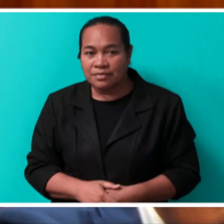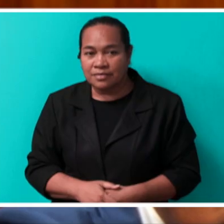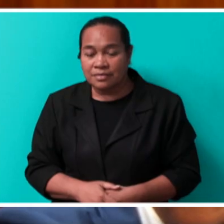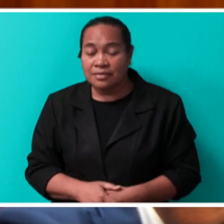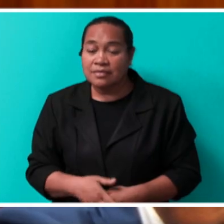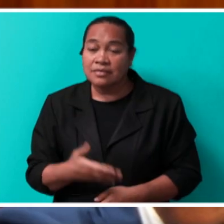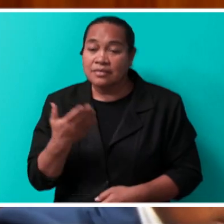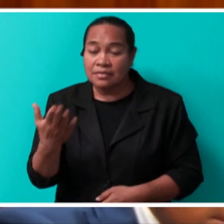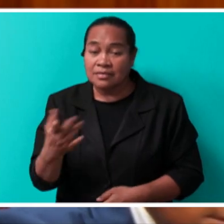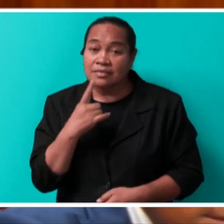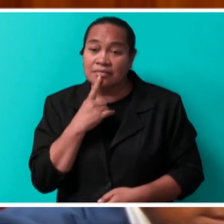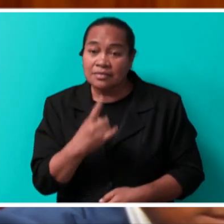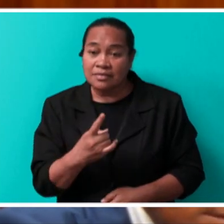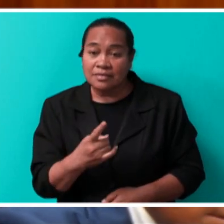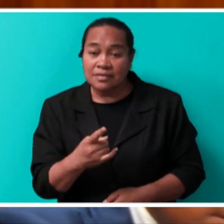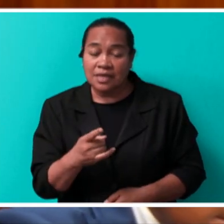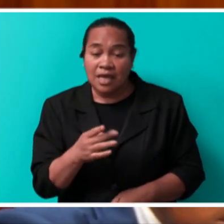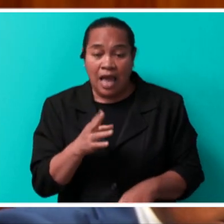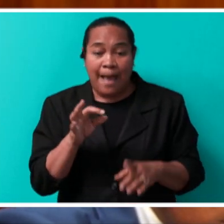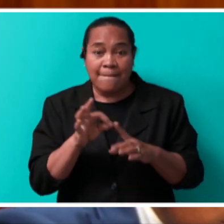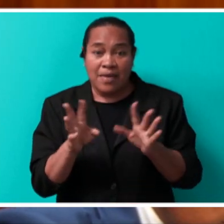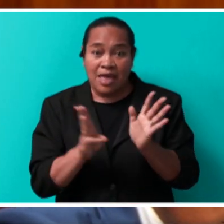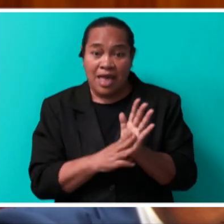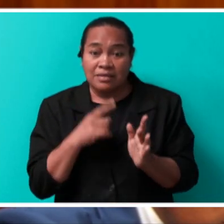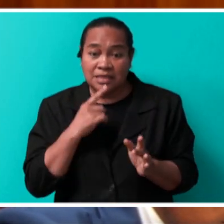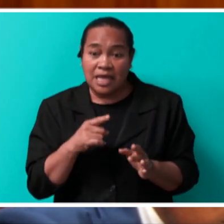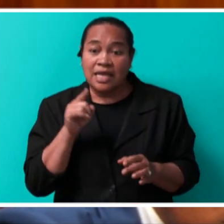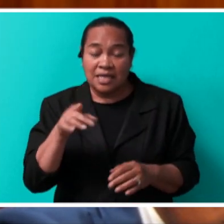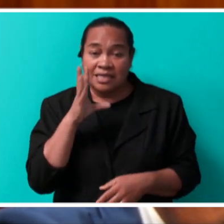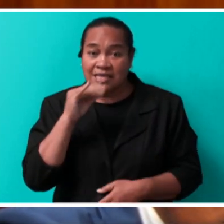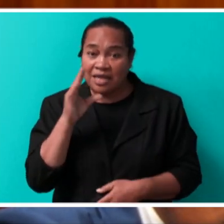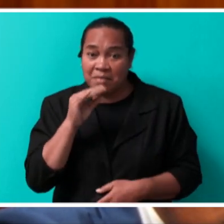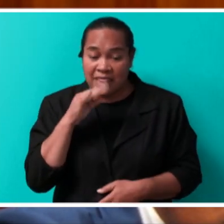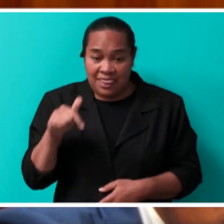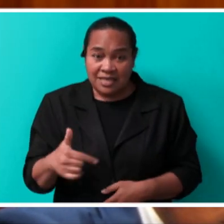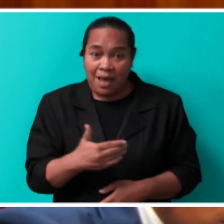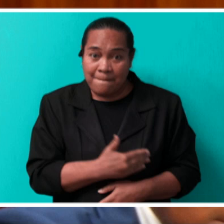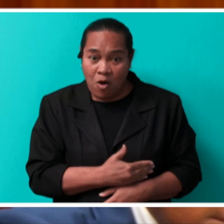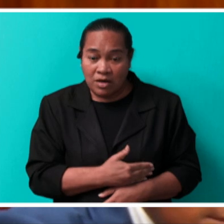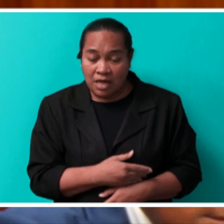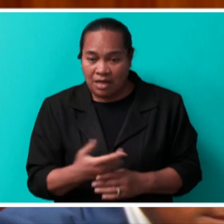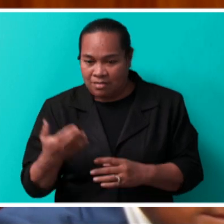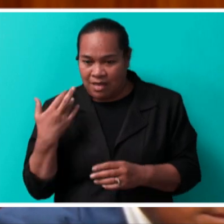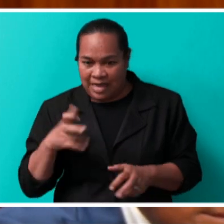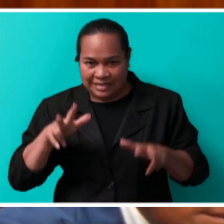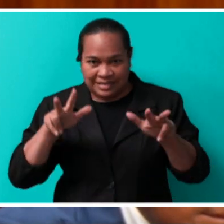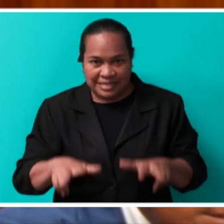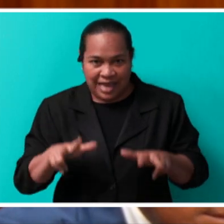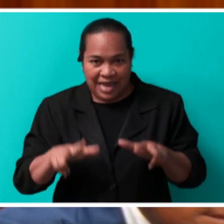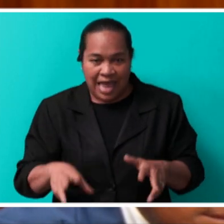alluded to by the Honorable Prime Minister in his ministerial statement this morning, the recent signing of the